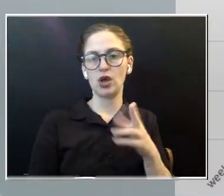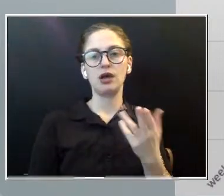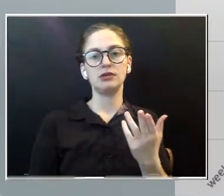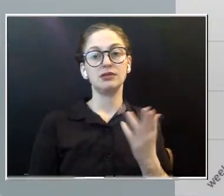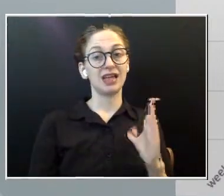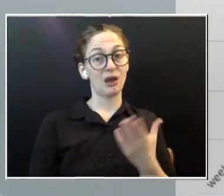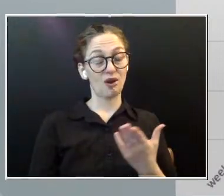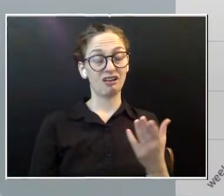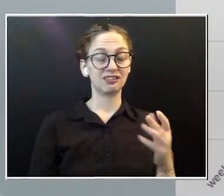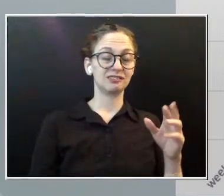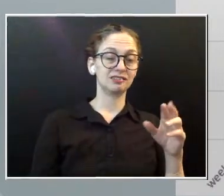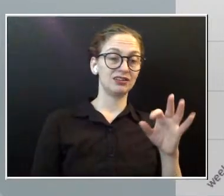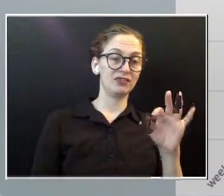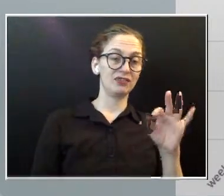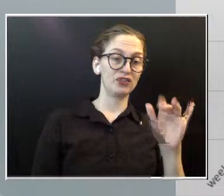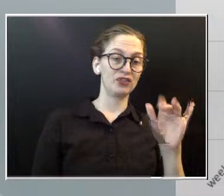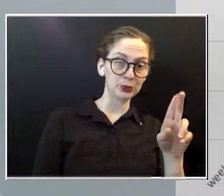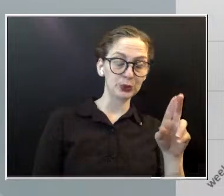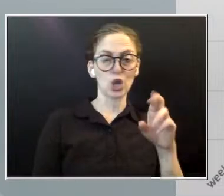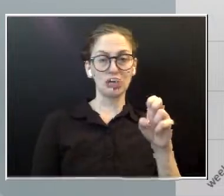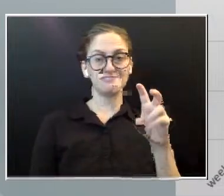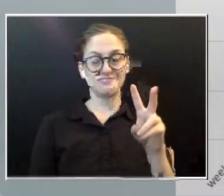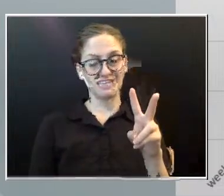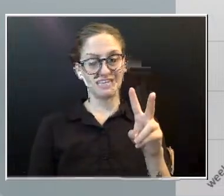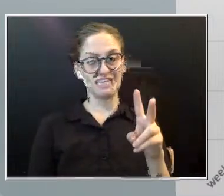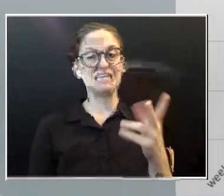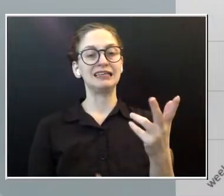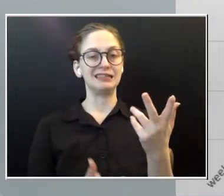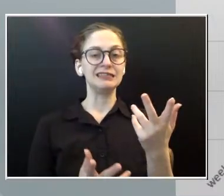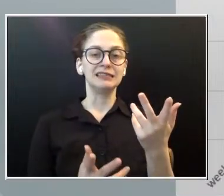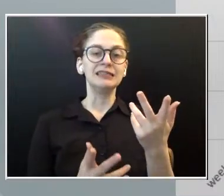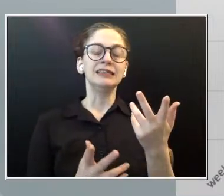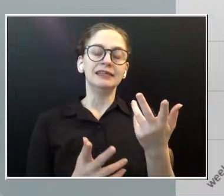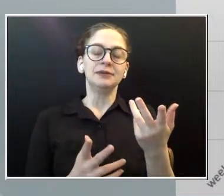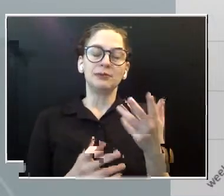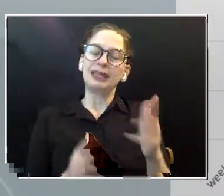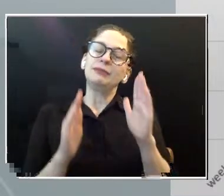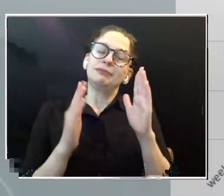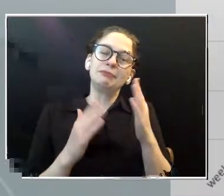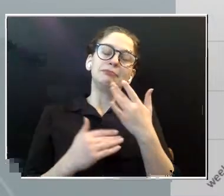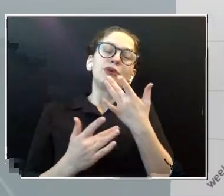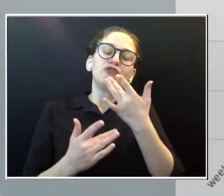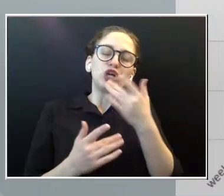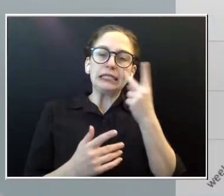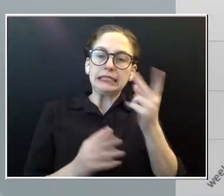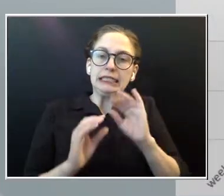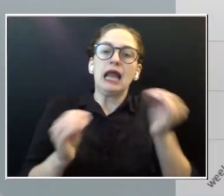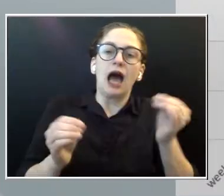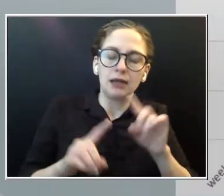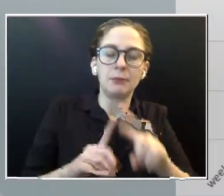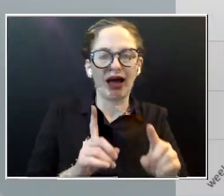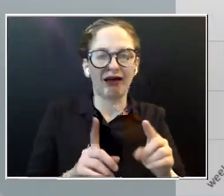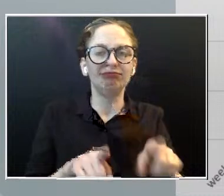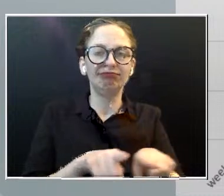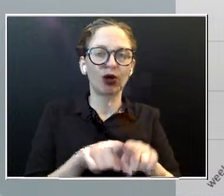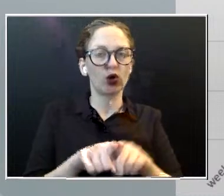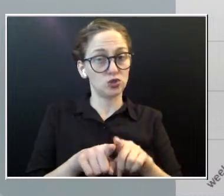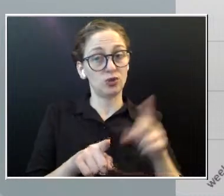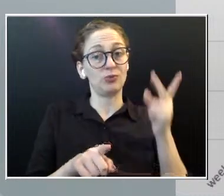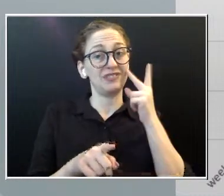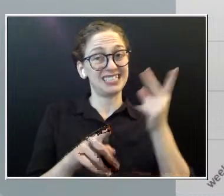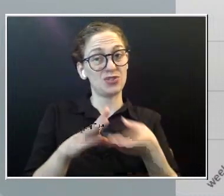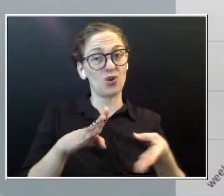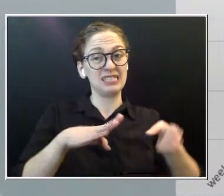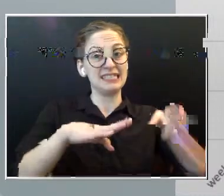when you compare it to those previous weeks in the graph as you're moving from the right, which is the most recent data, on the far right